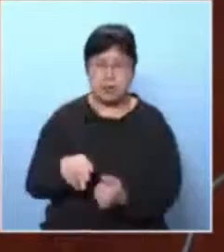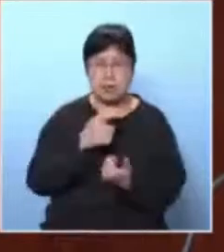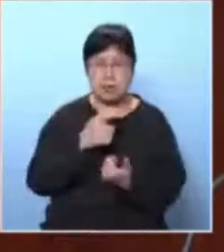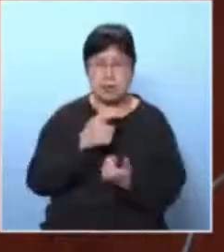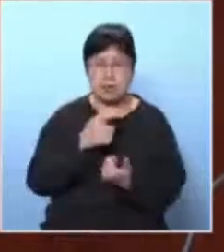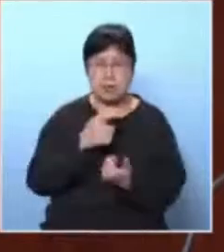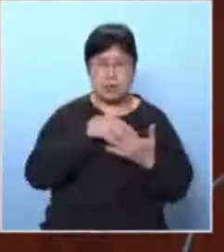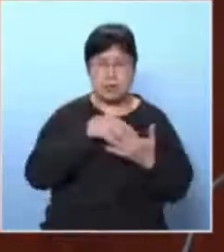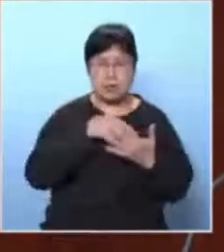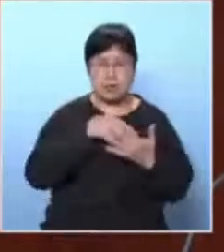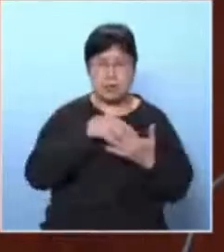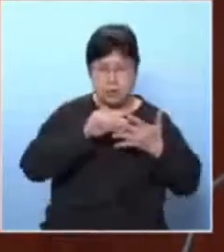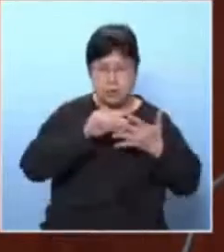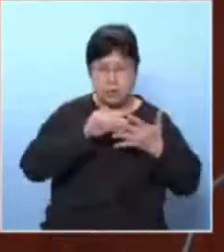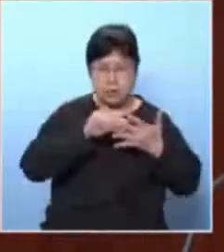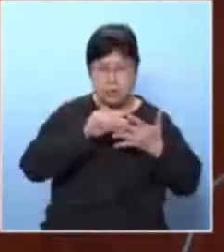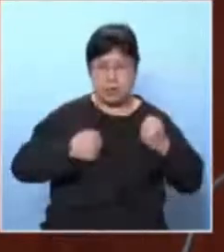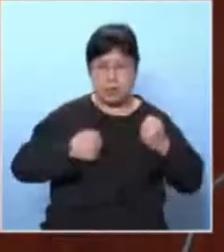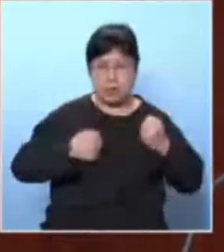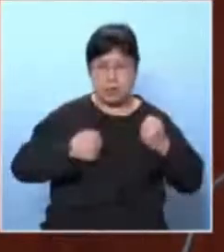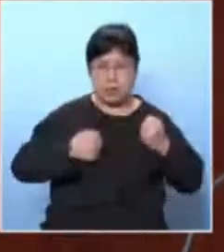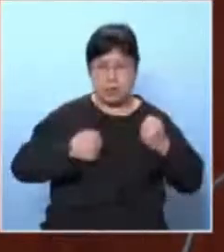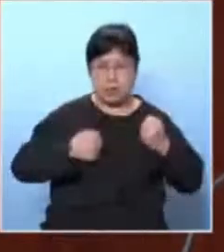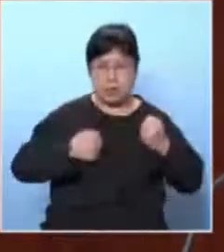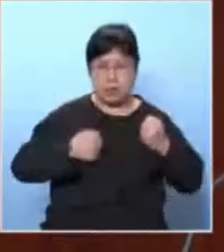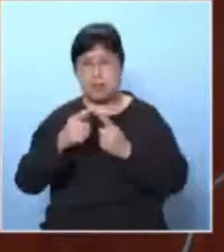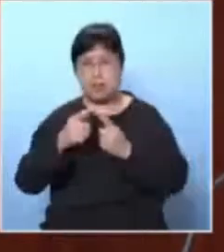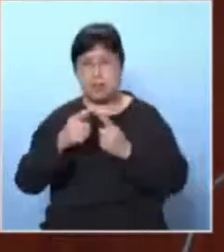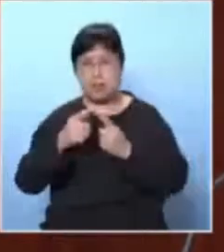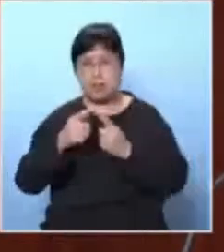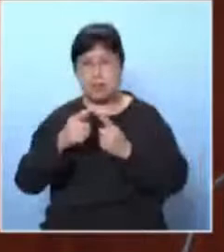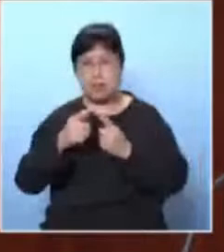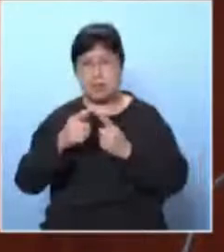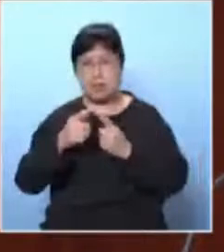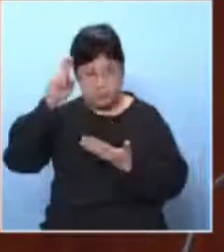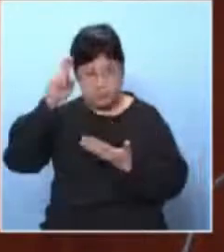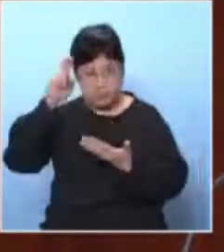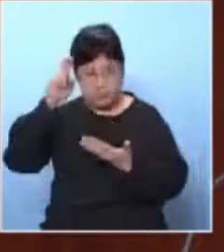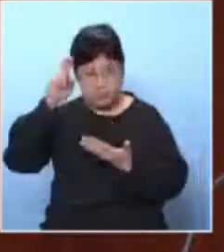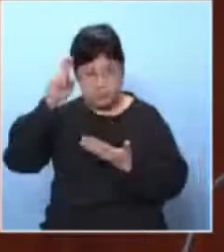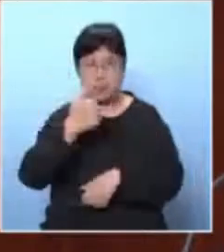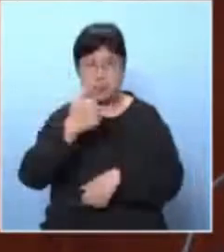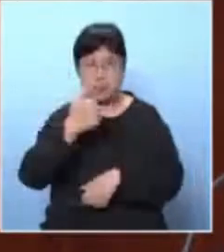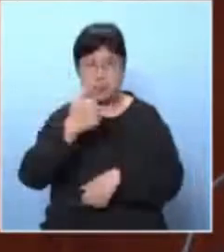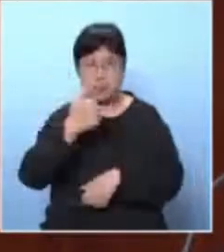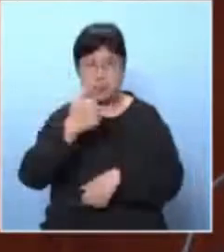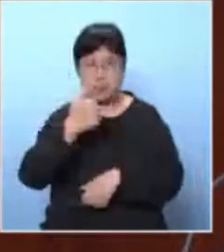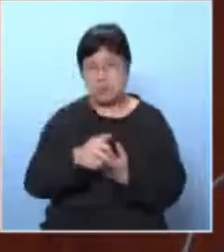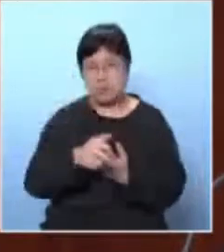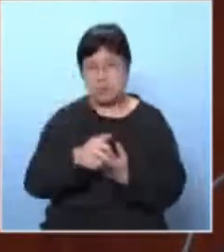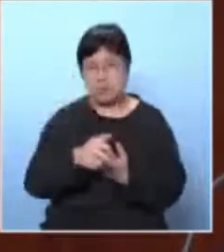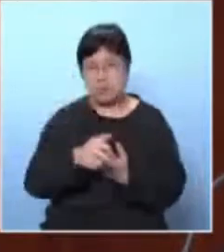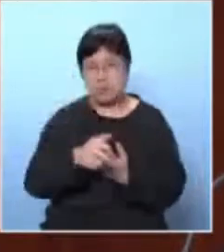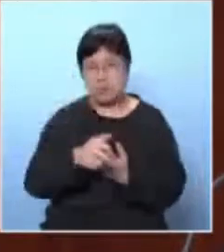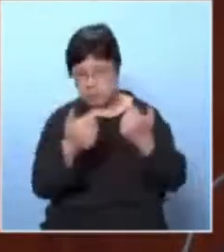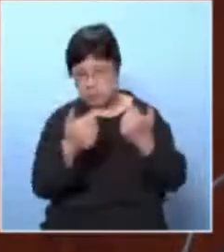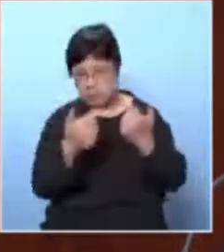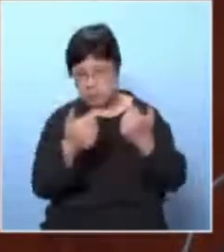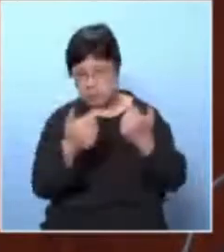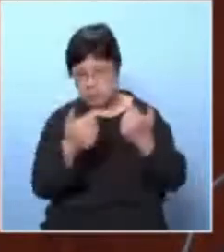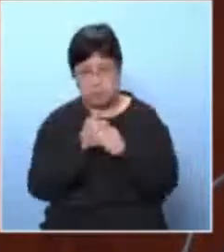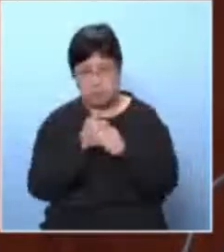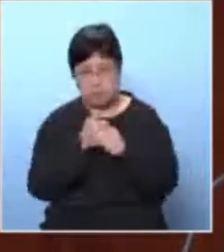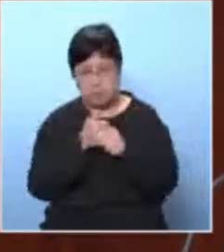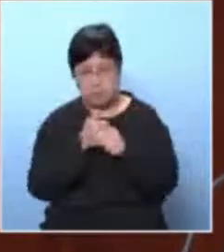of manpower for healthcare services in residential care homes, etc. Considerable achievements have been made. We will continue to